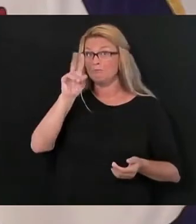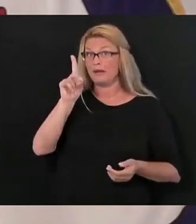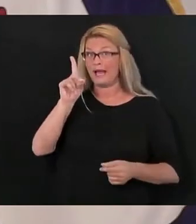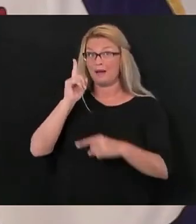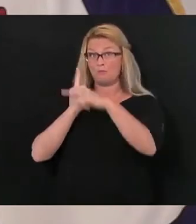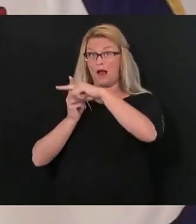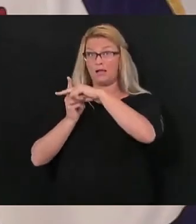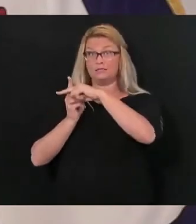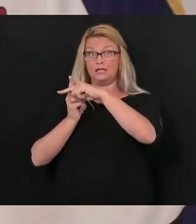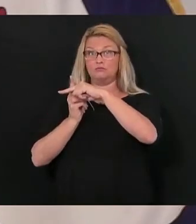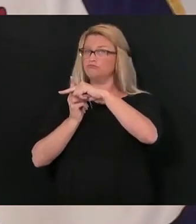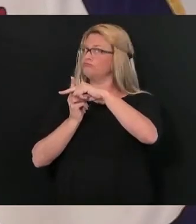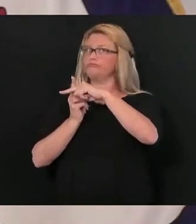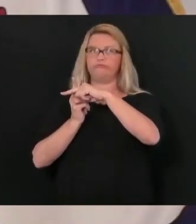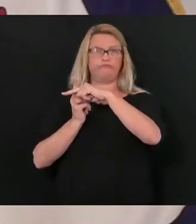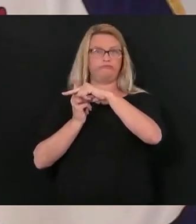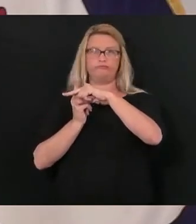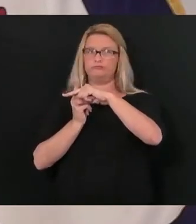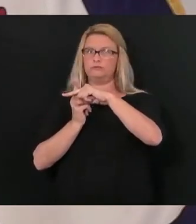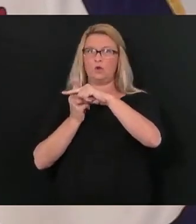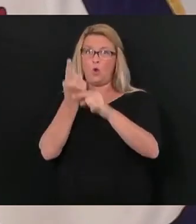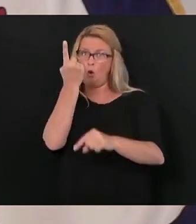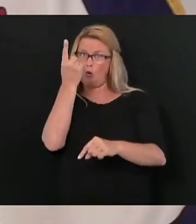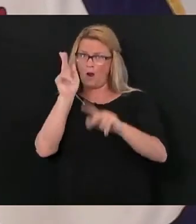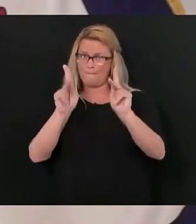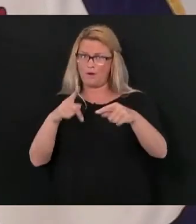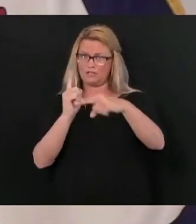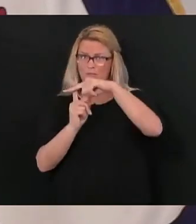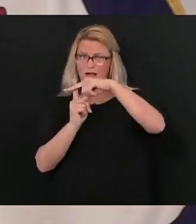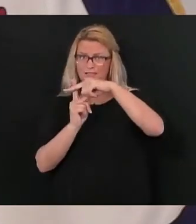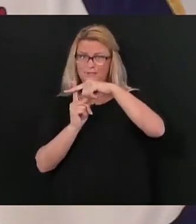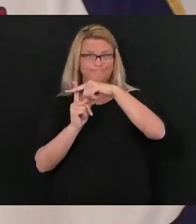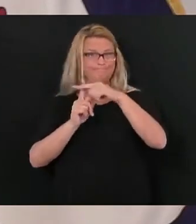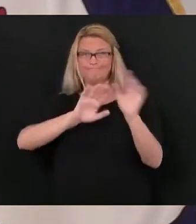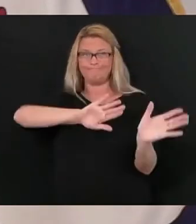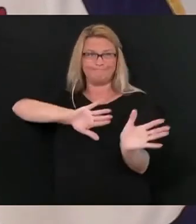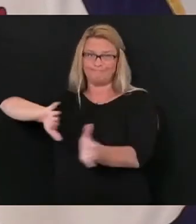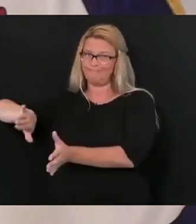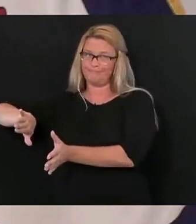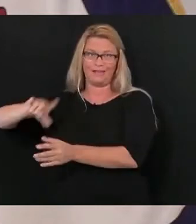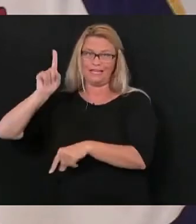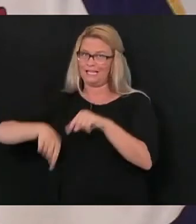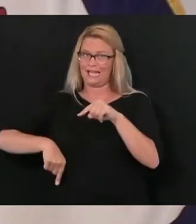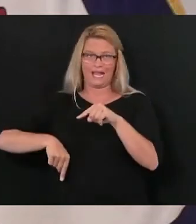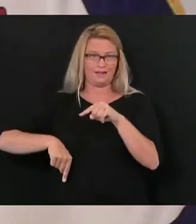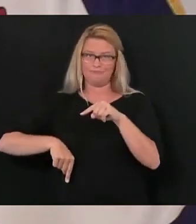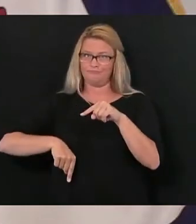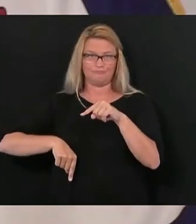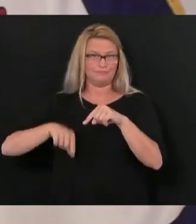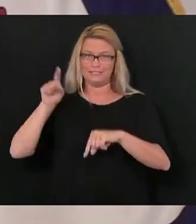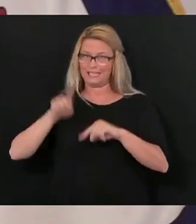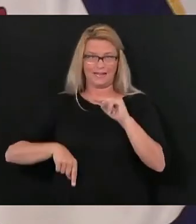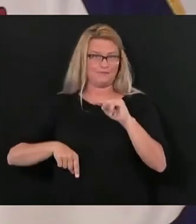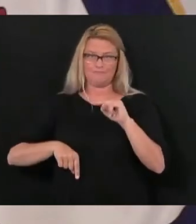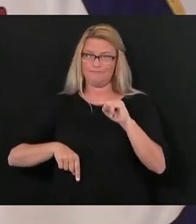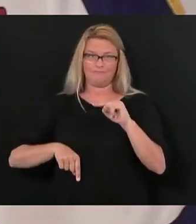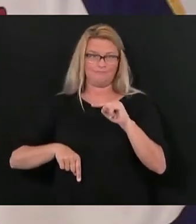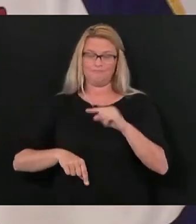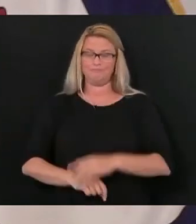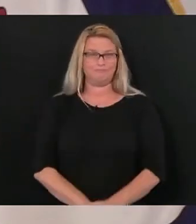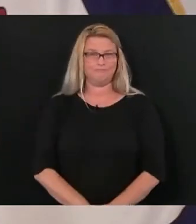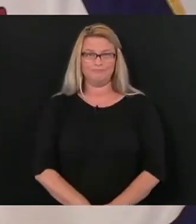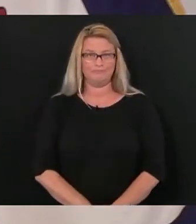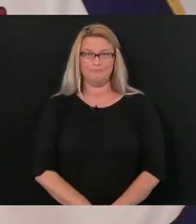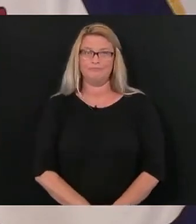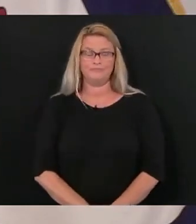positive, with one of the people on the band that tests positive, the band can't play. It's just that simple.